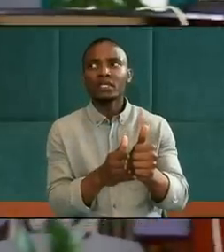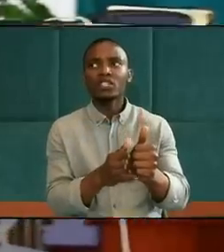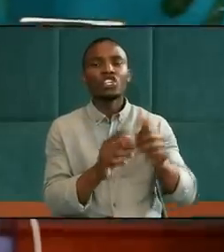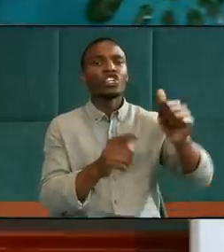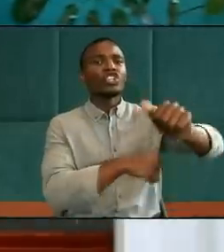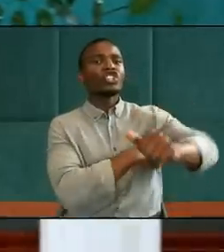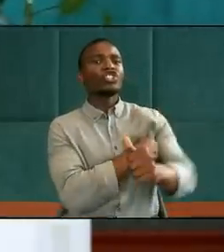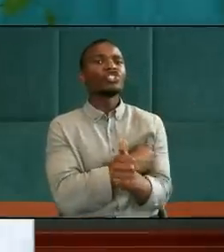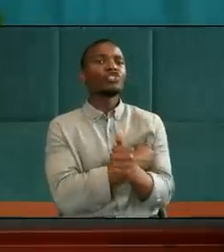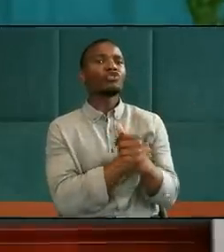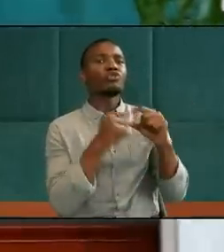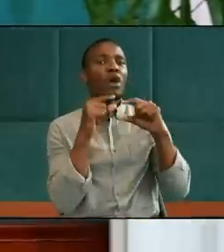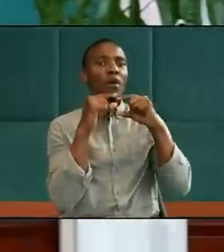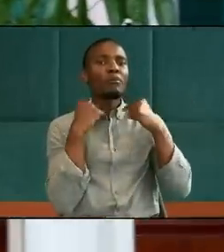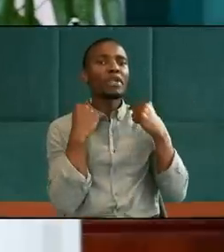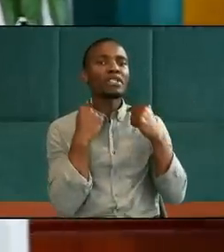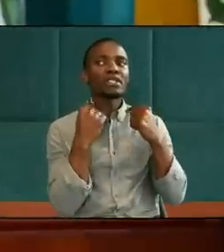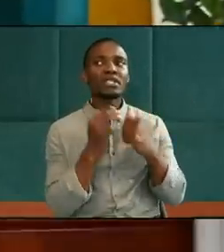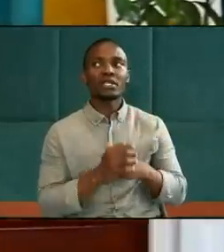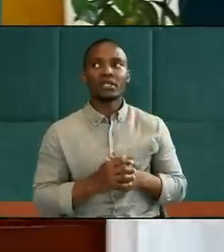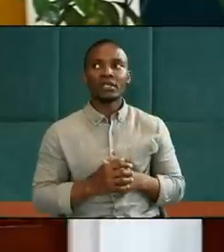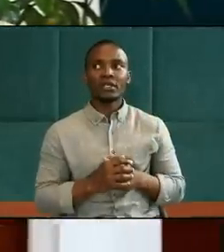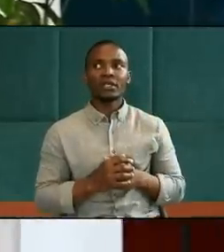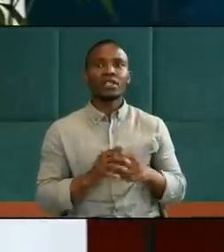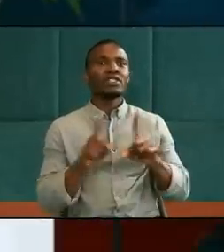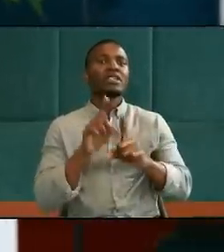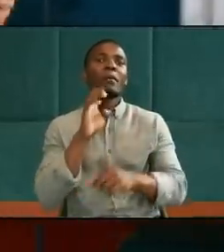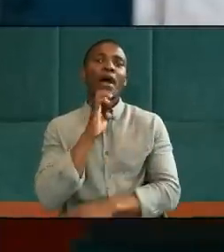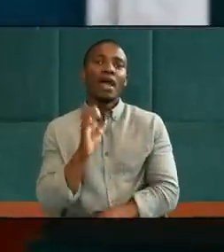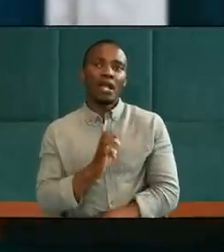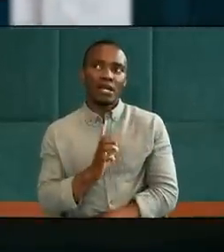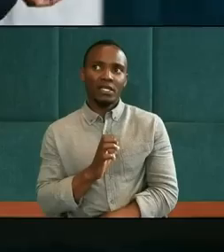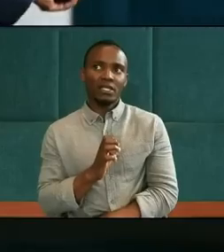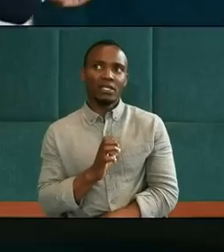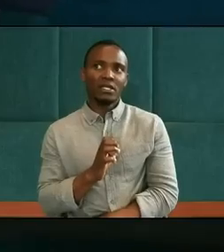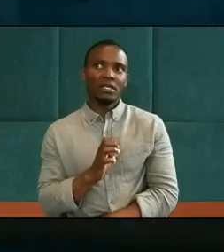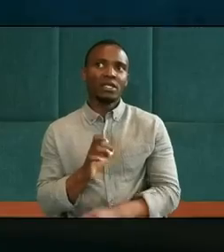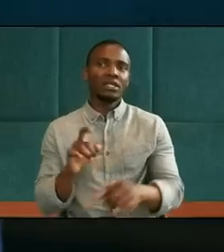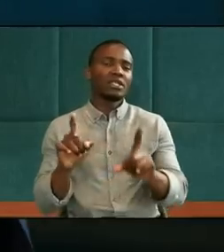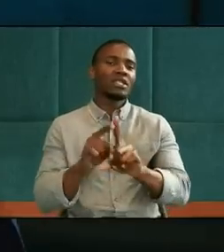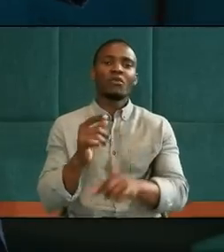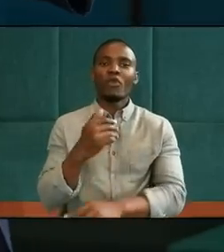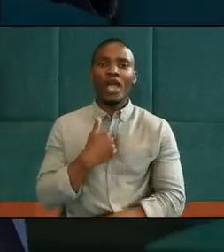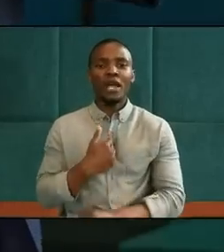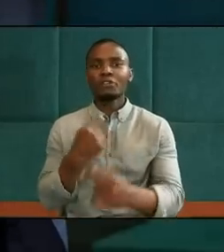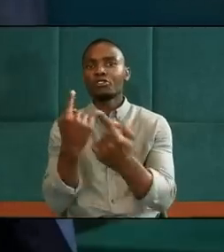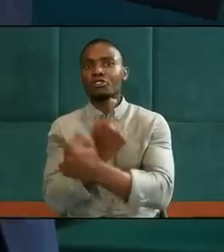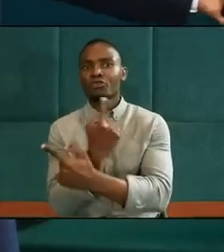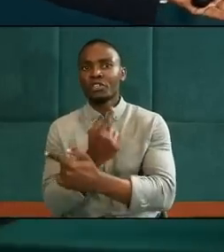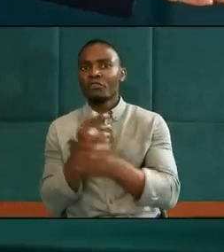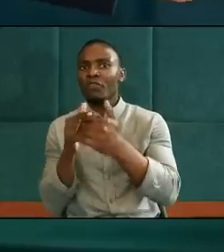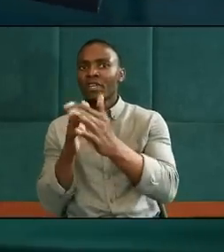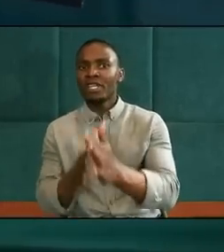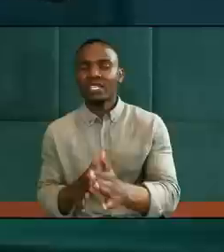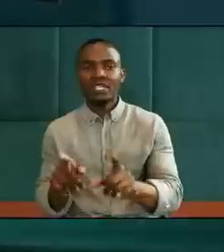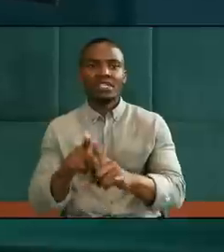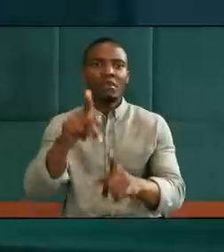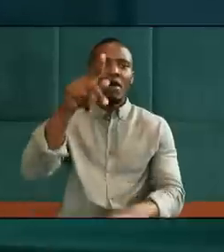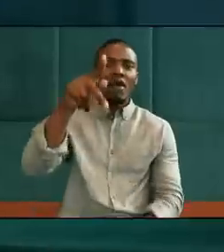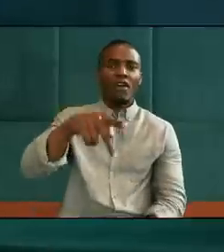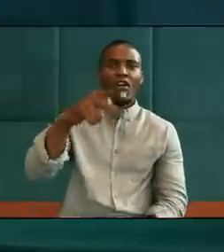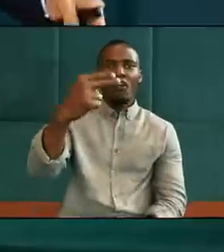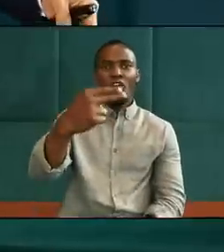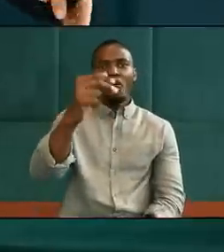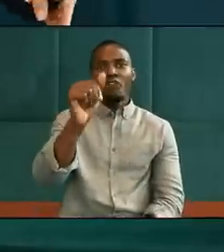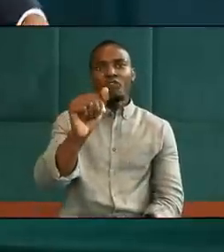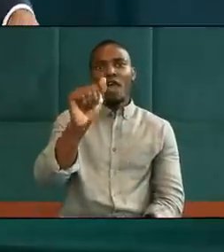chief priests and the elders. There are scribes and Pharisees. There